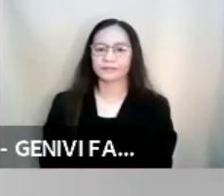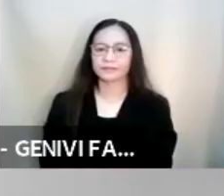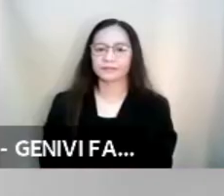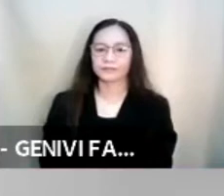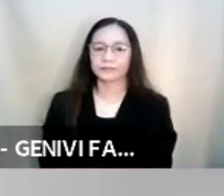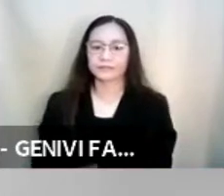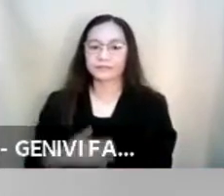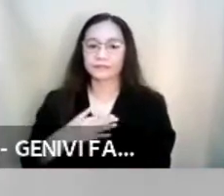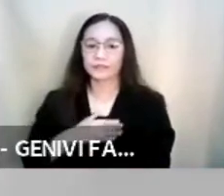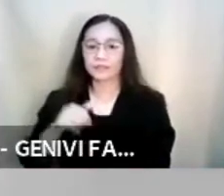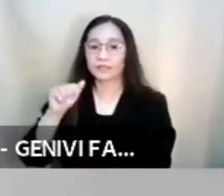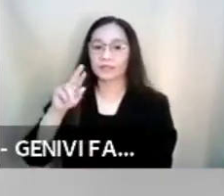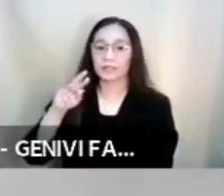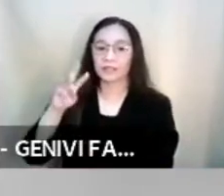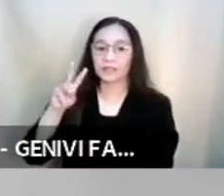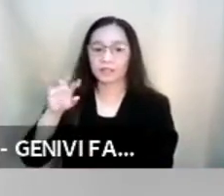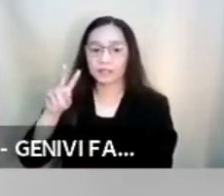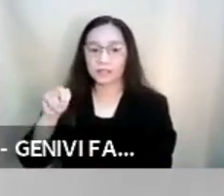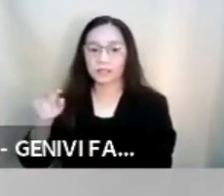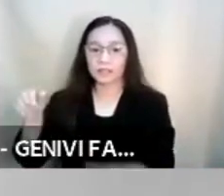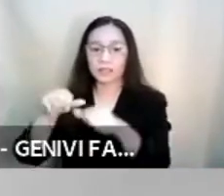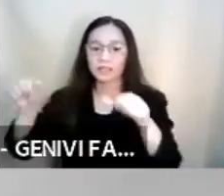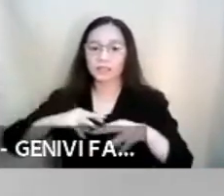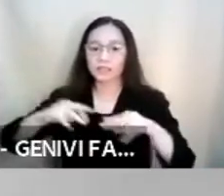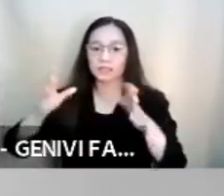I'm Arvin Visitacion. I'm the area manager